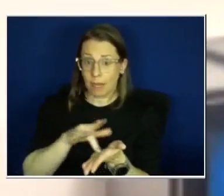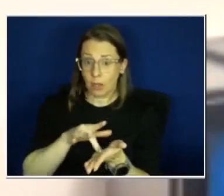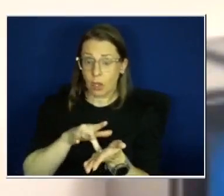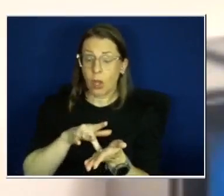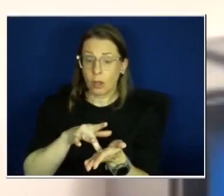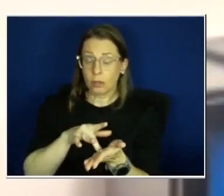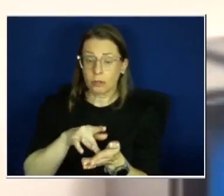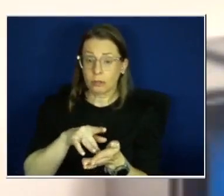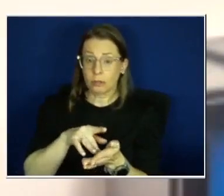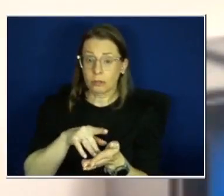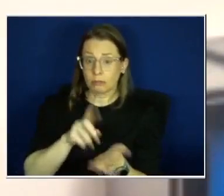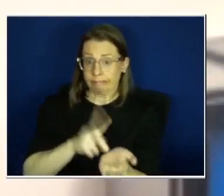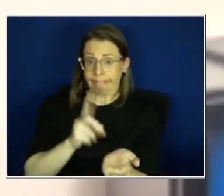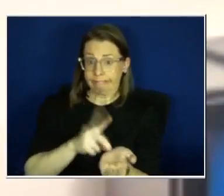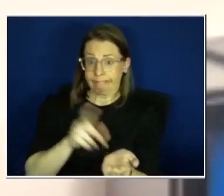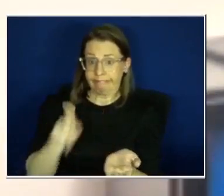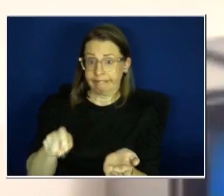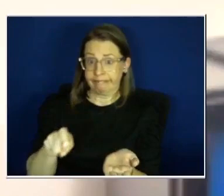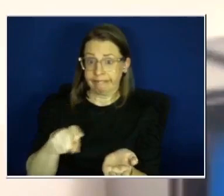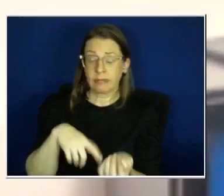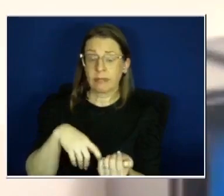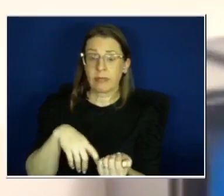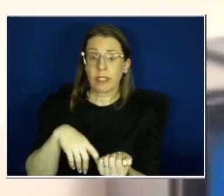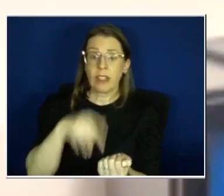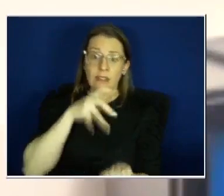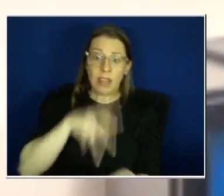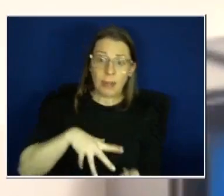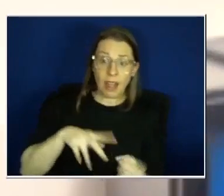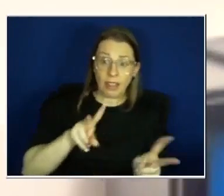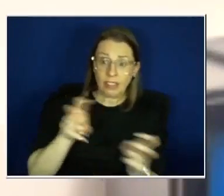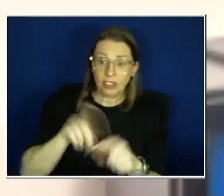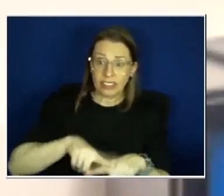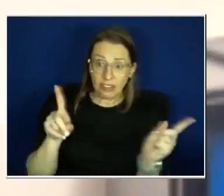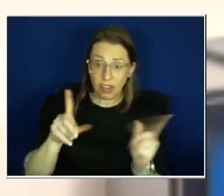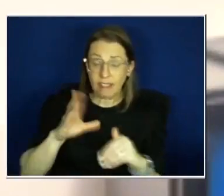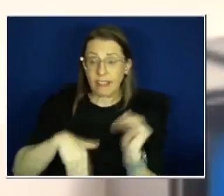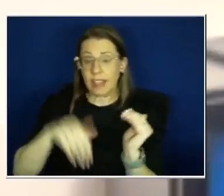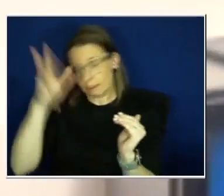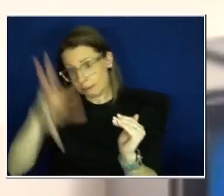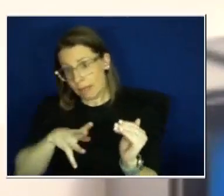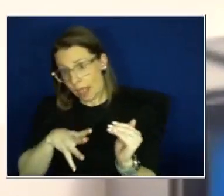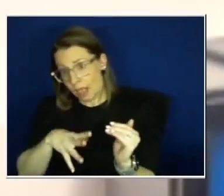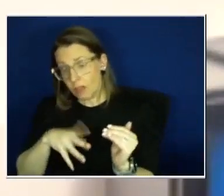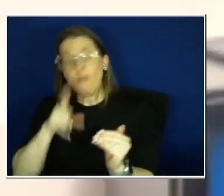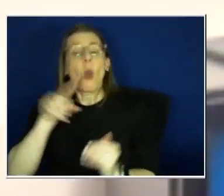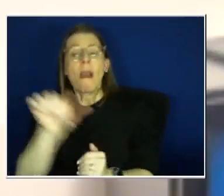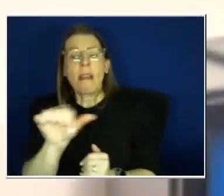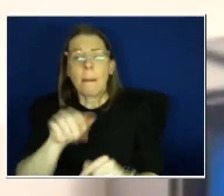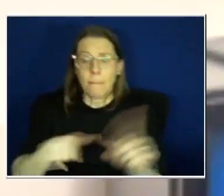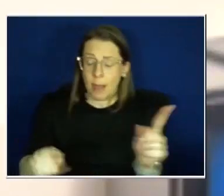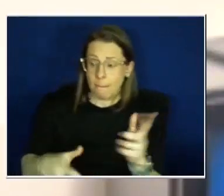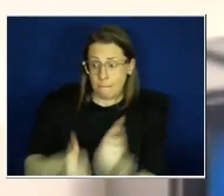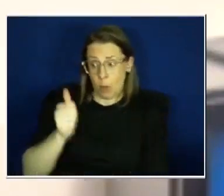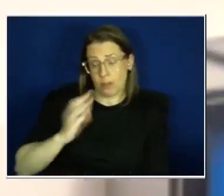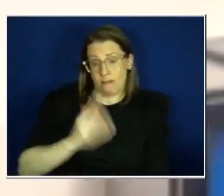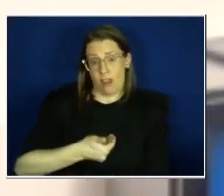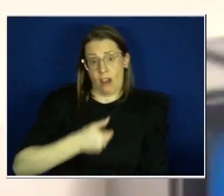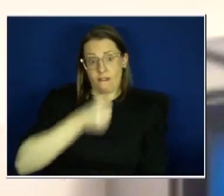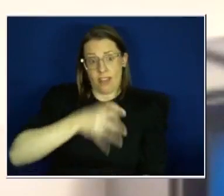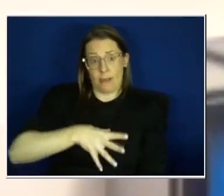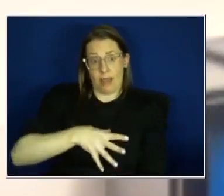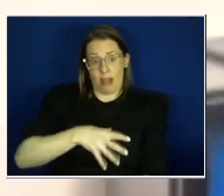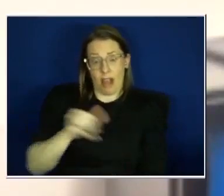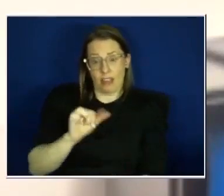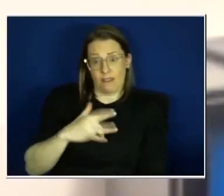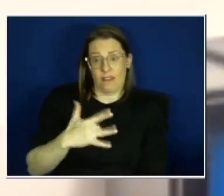that not only are female issues different than male issues in athletics, but most of our female athletes tend to feel